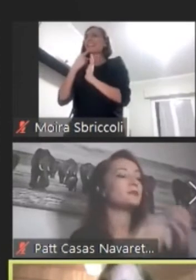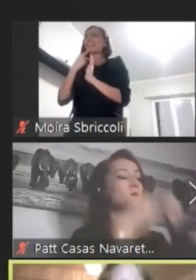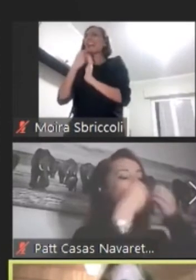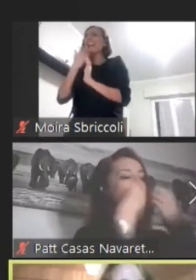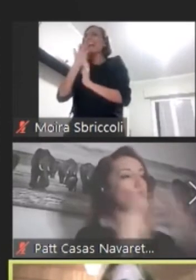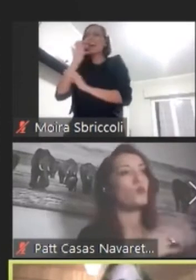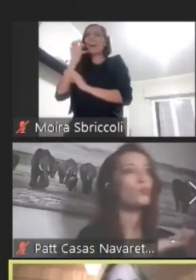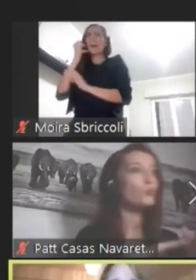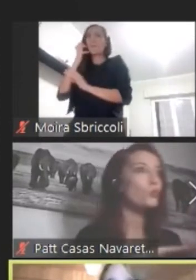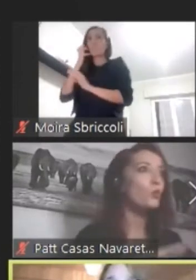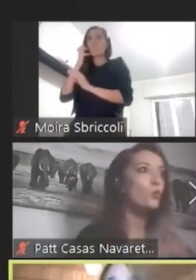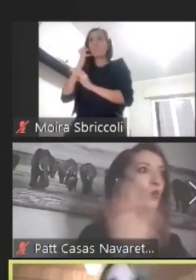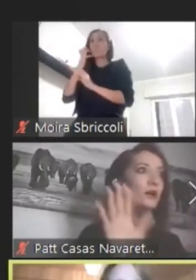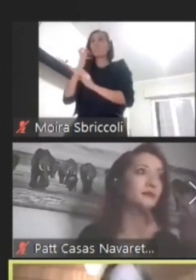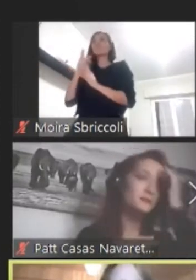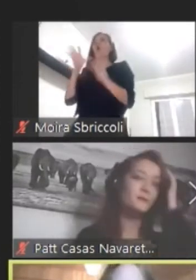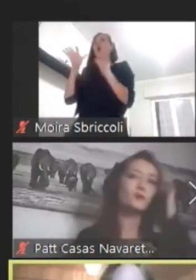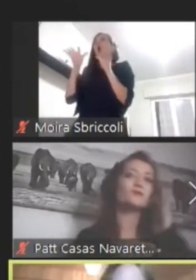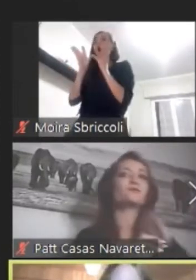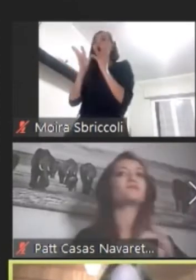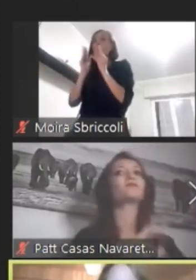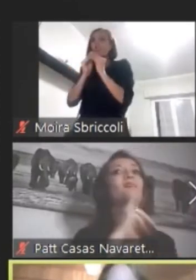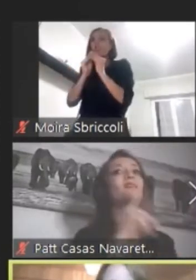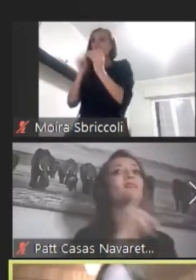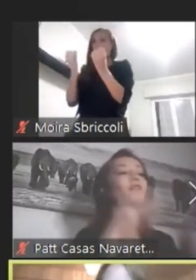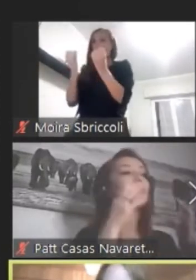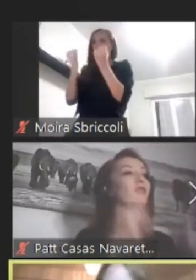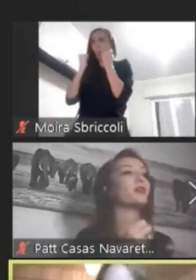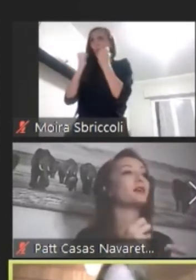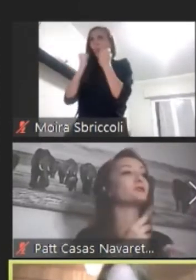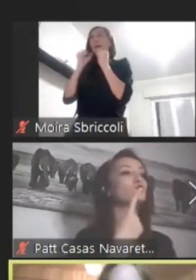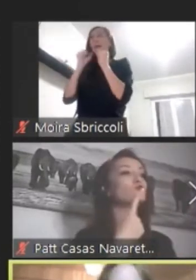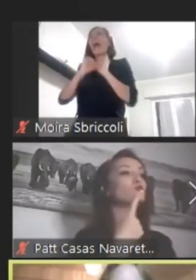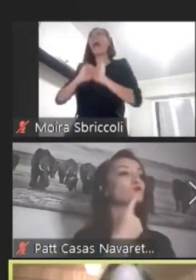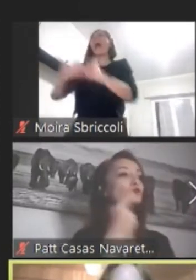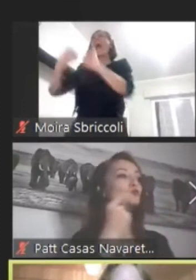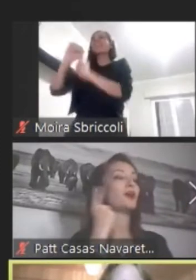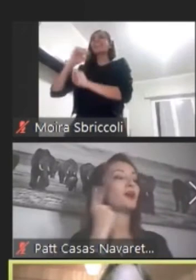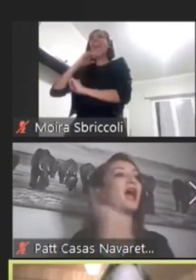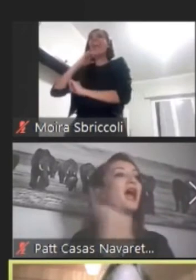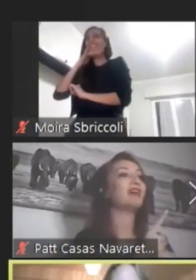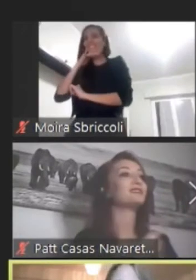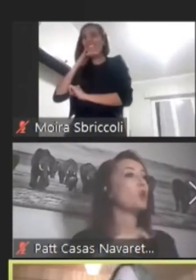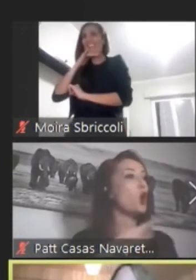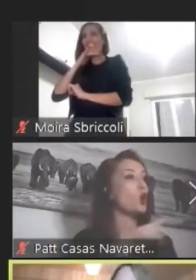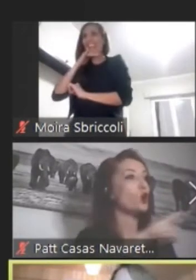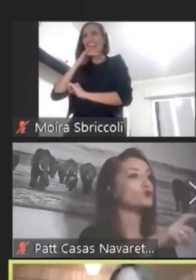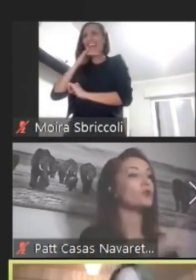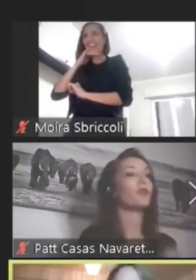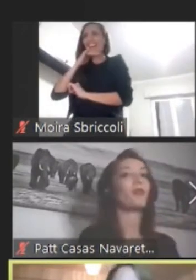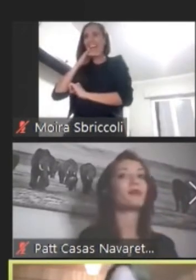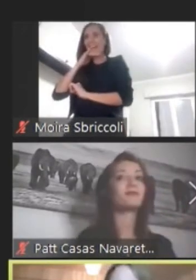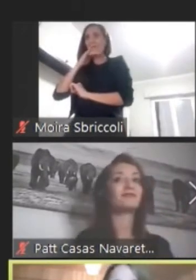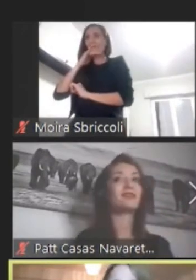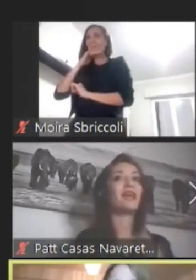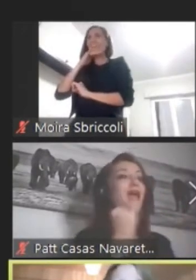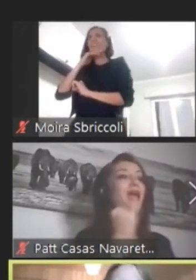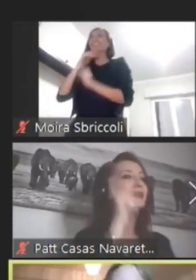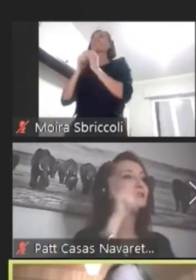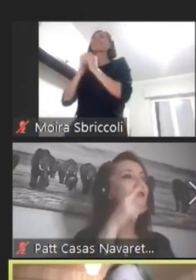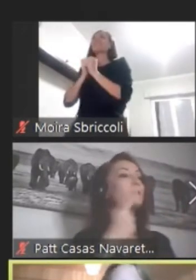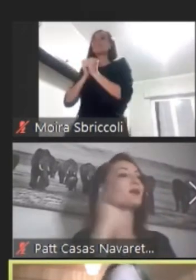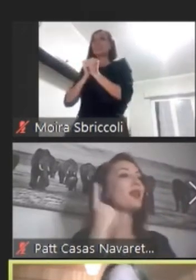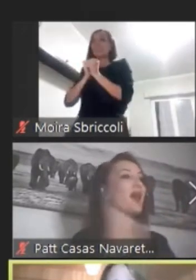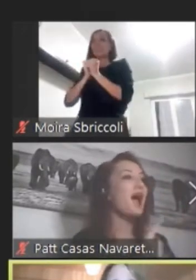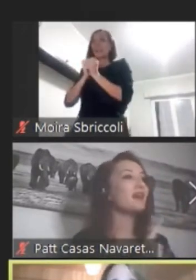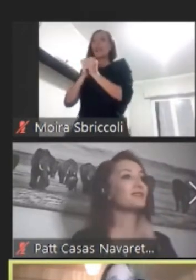is jam-packed with anti-fatigue and anti-inflammatory properties, but it just gives an